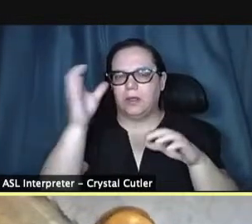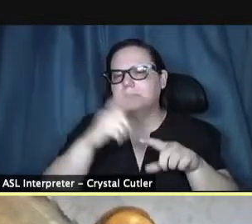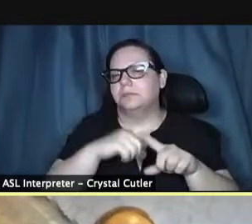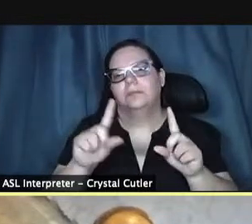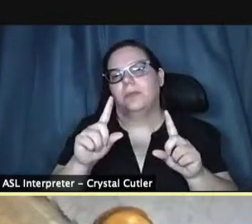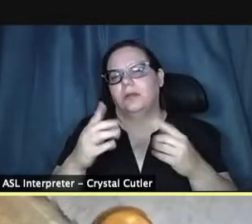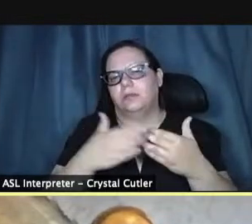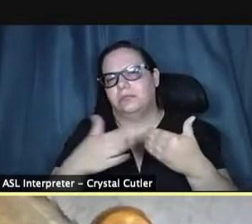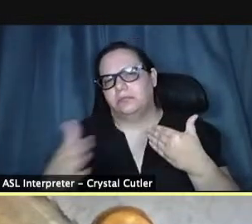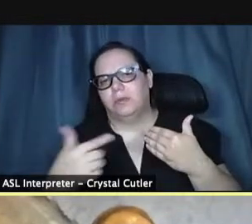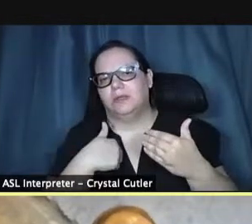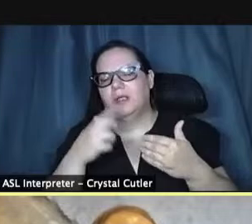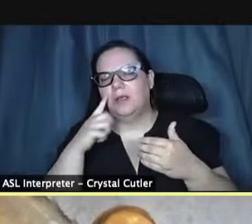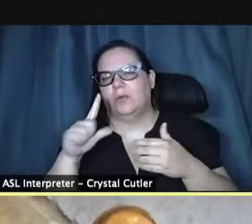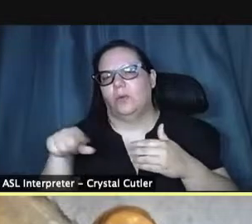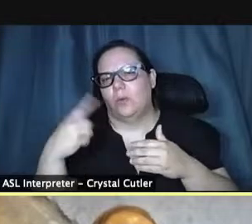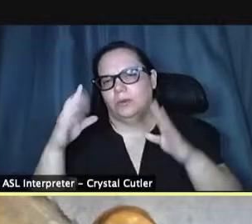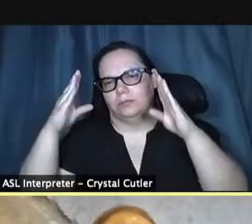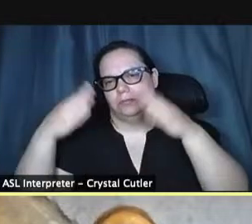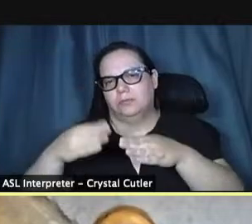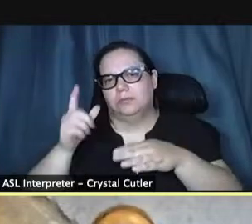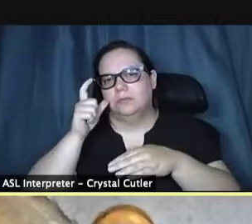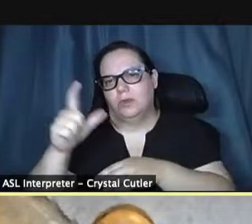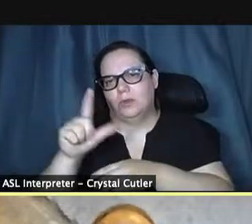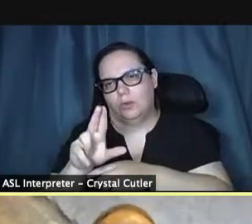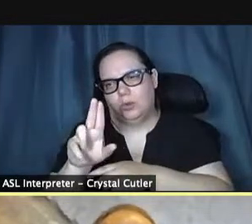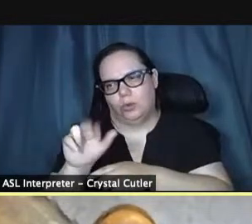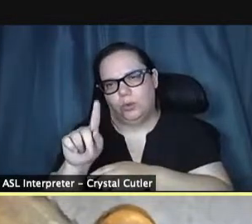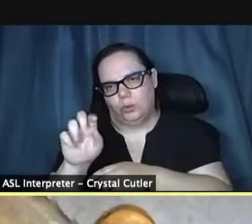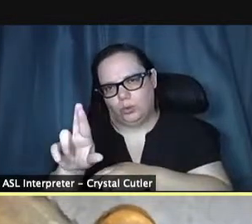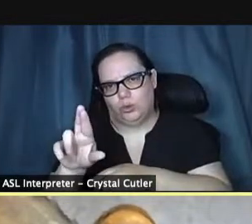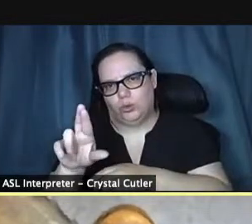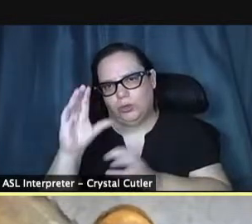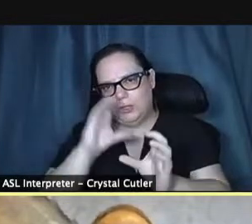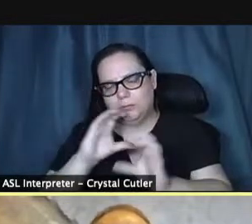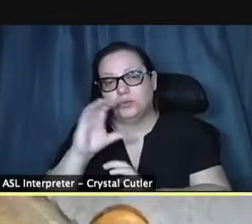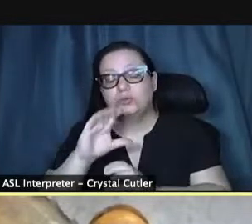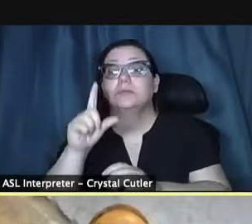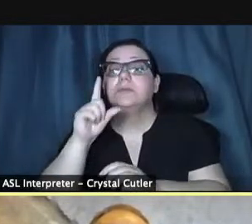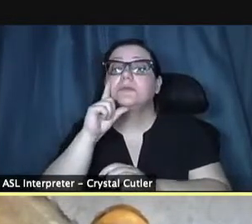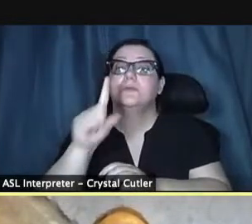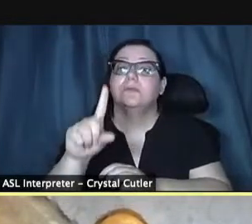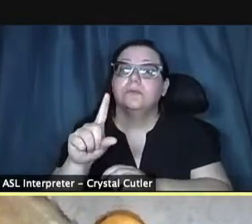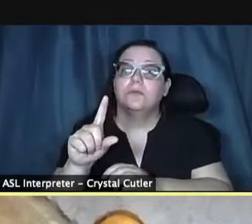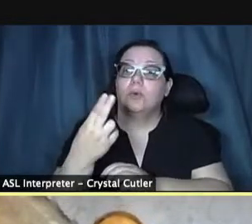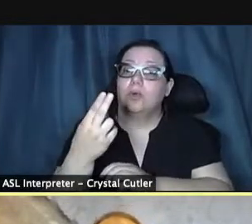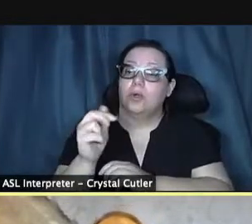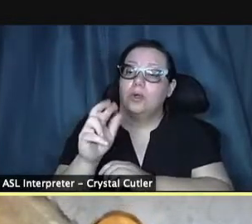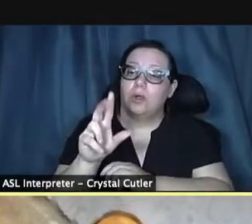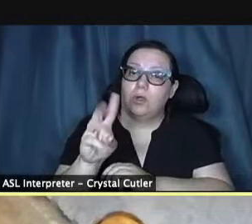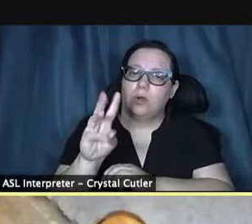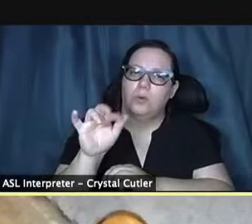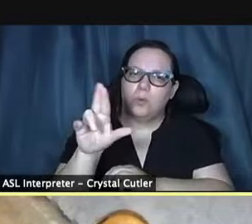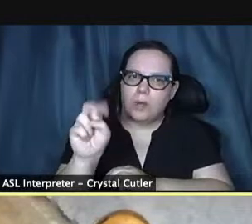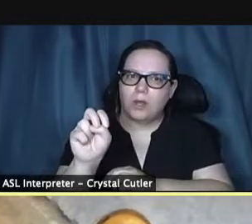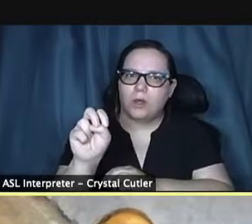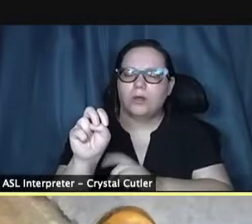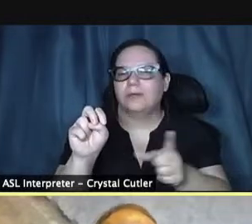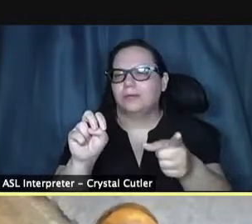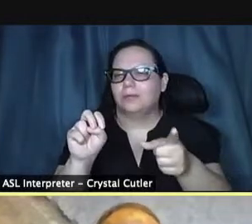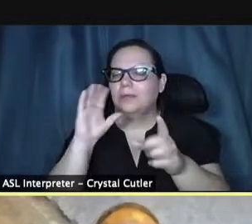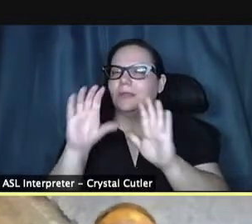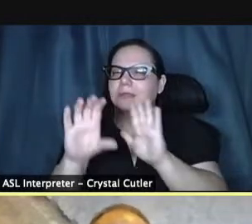of this short presentation. In terms of the hardware, this picture kind of captures the